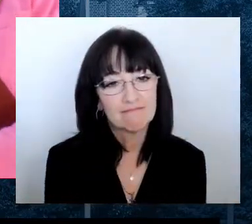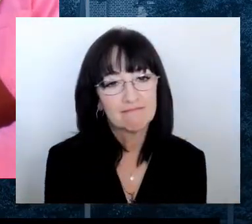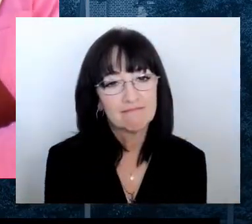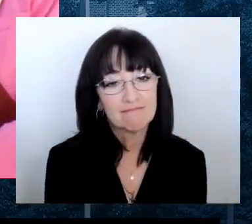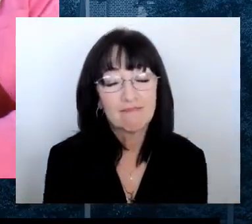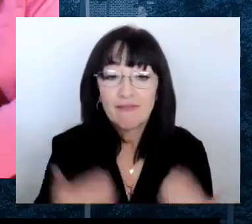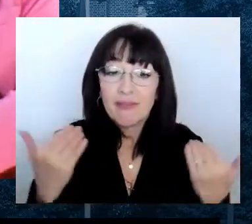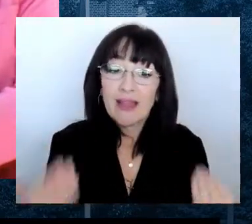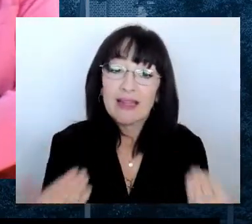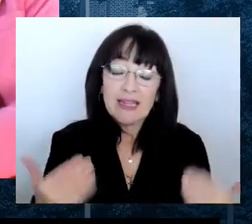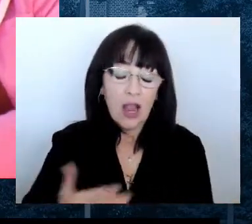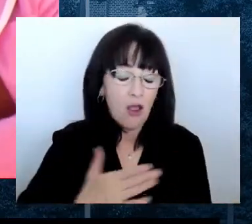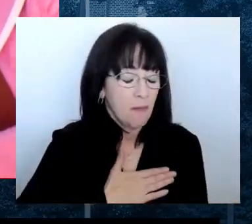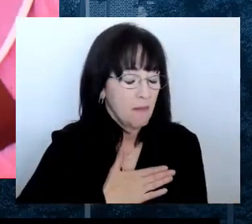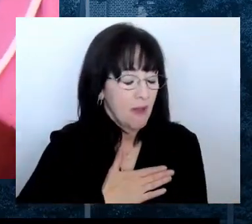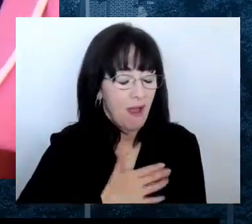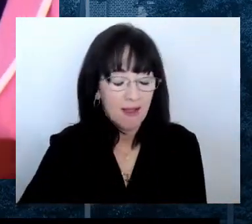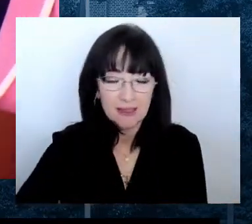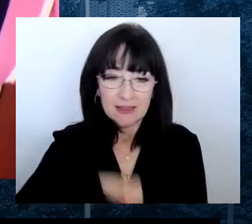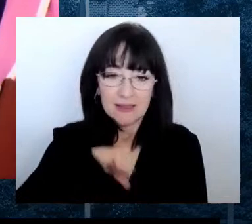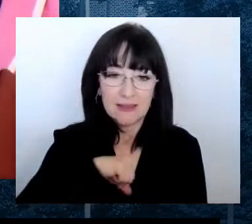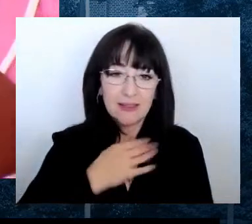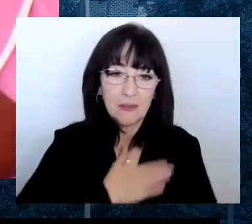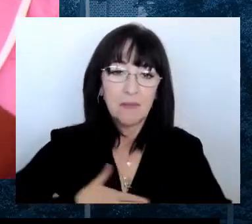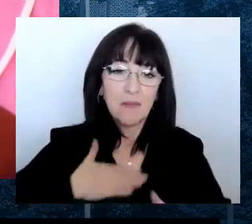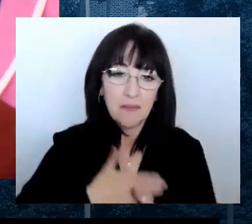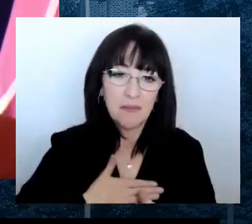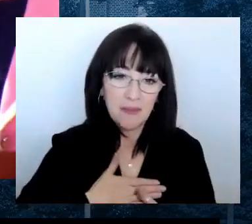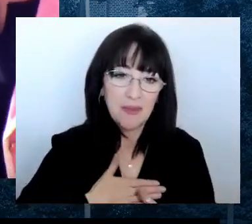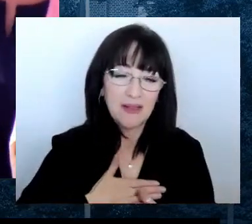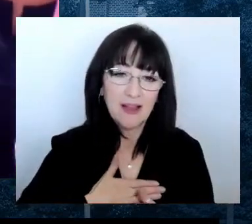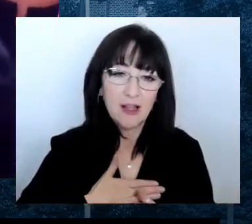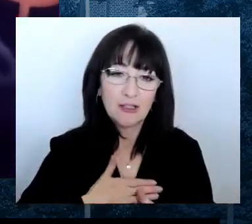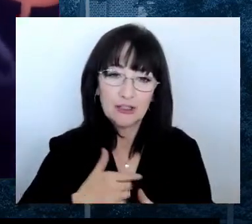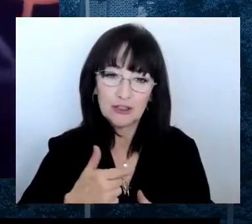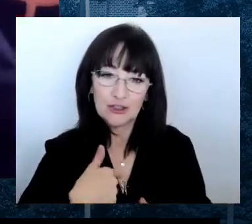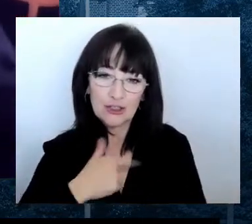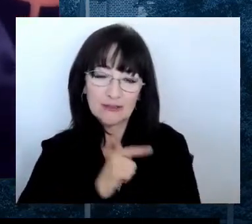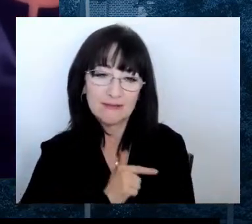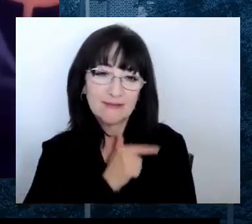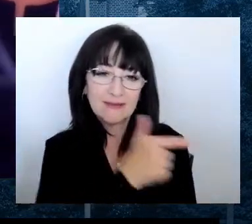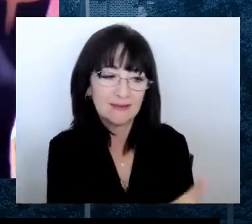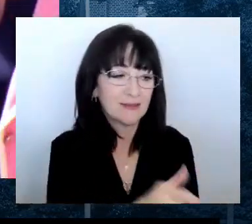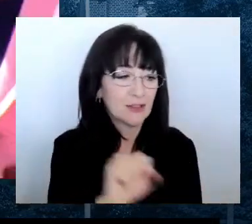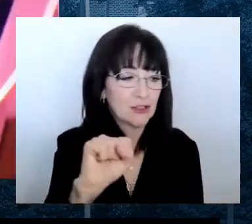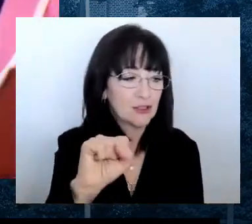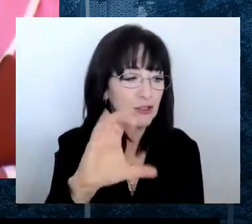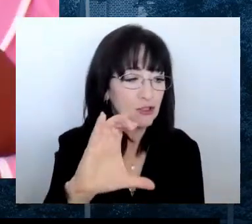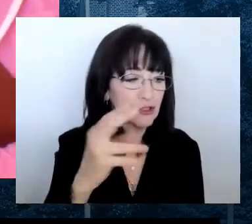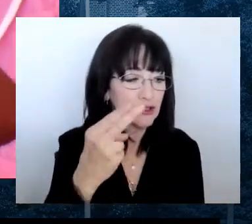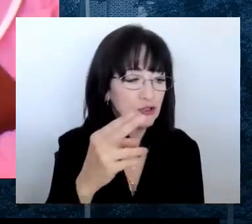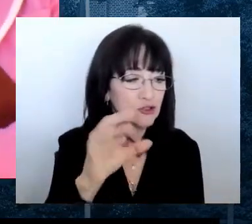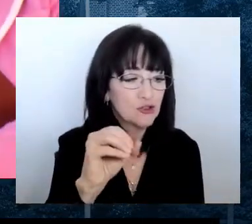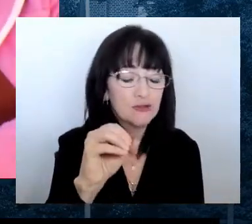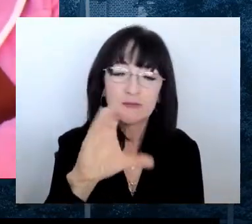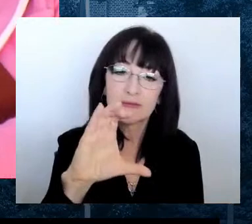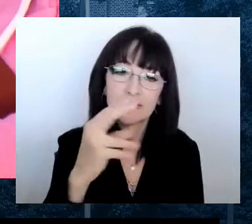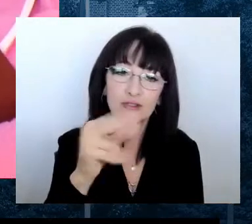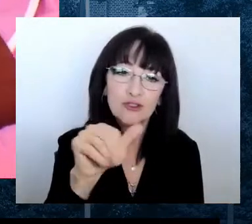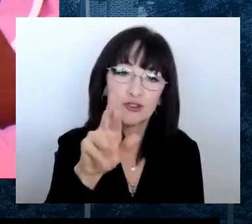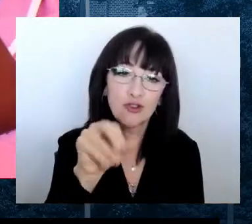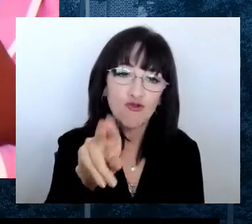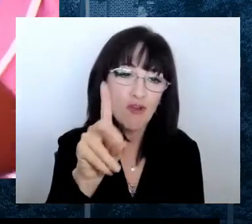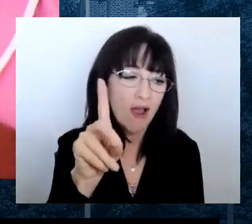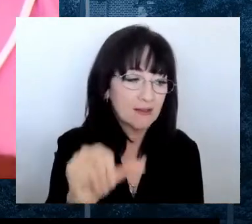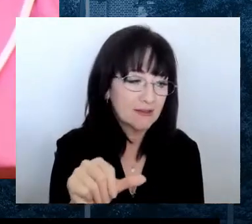And now it is my pleasure to introduce one of those Delawareans who led, Sharonda Johnson, Strategic Partnerships Manager with COVID